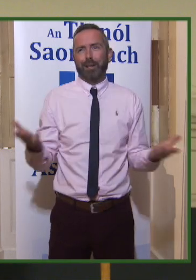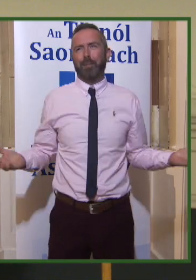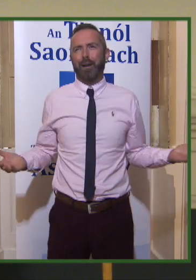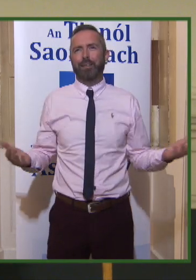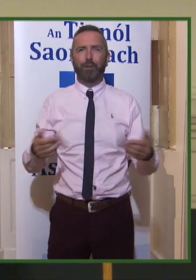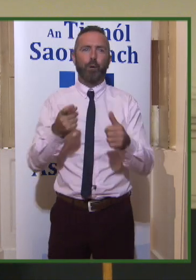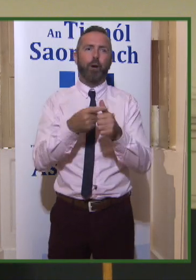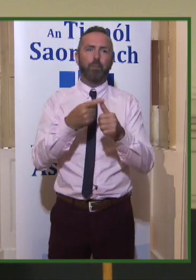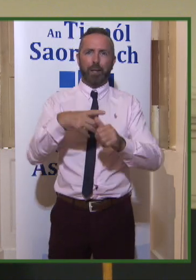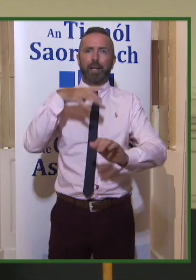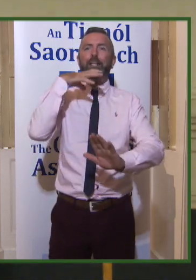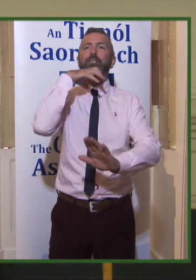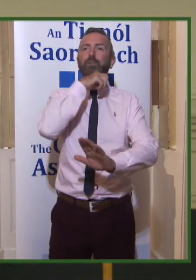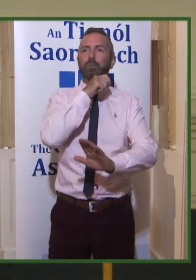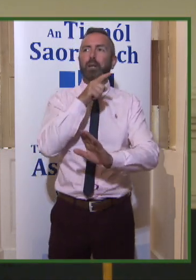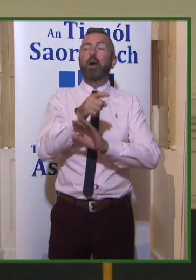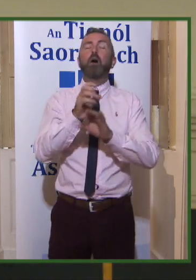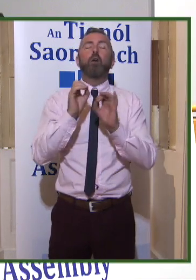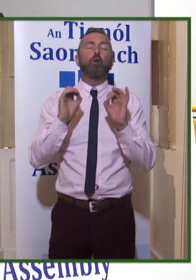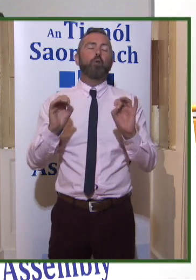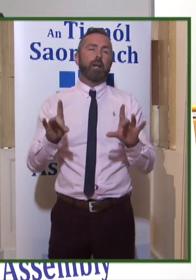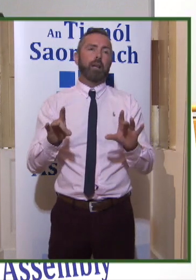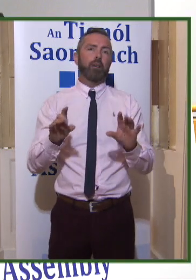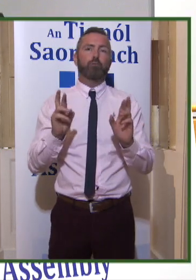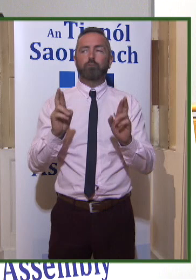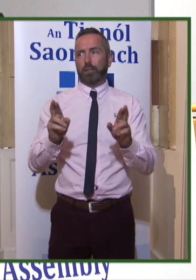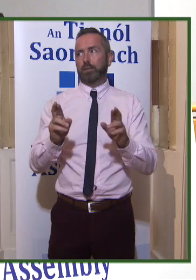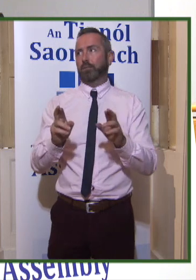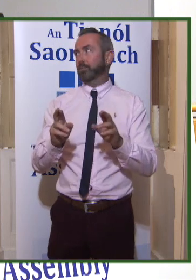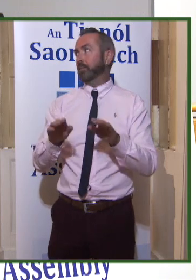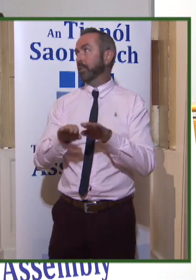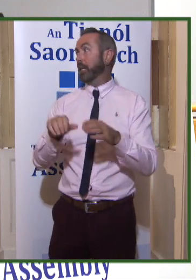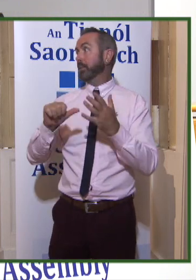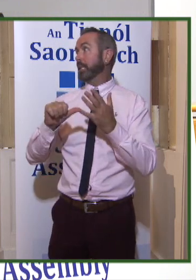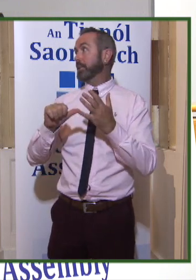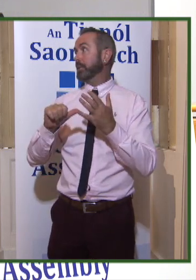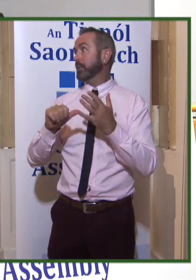it's automatic in my head. All right. Okay, well, so sure voice, Luke on table 6.